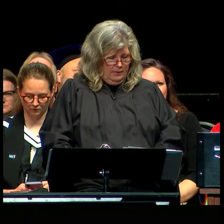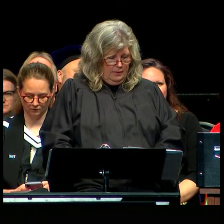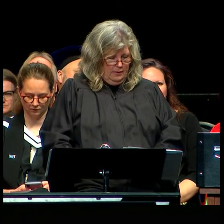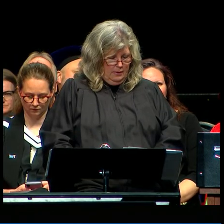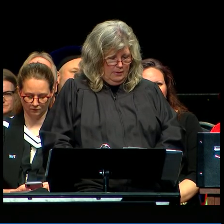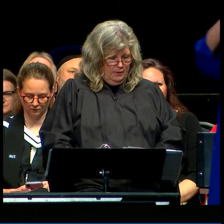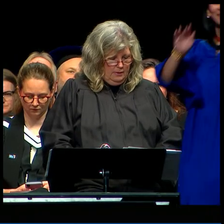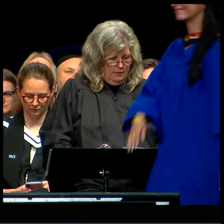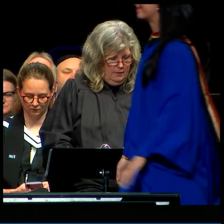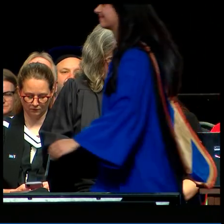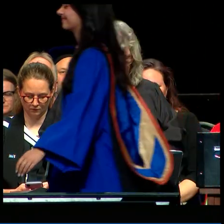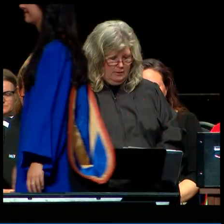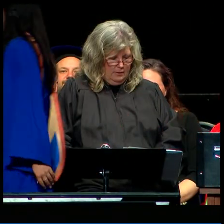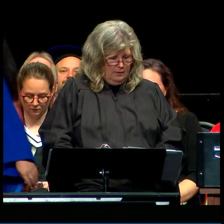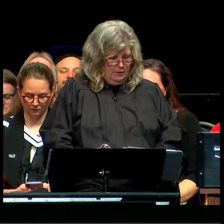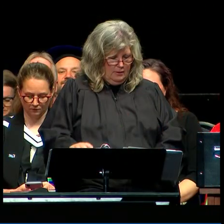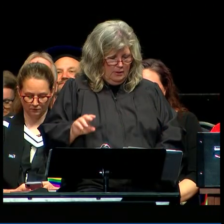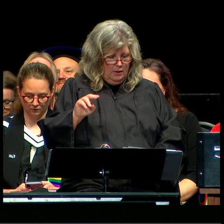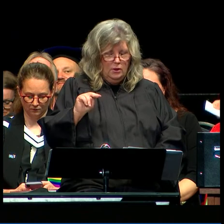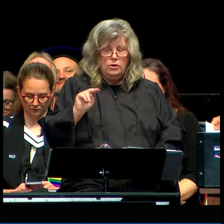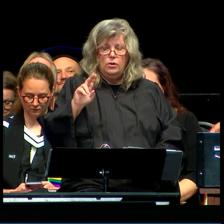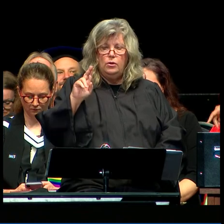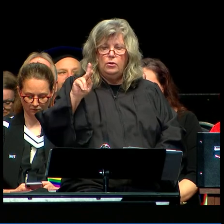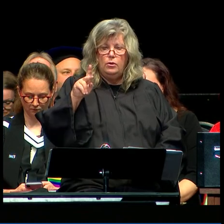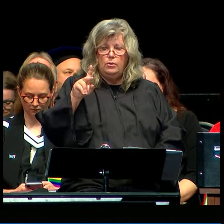Nupur Dave, with distinction.